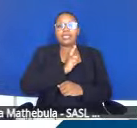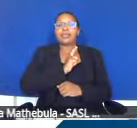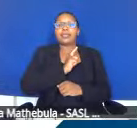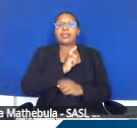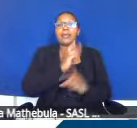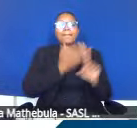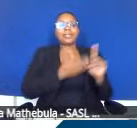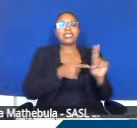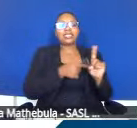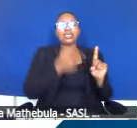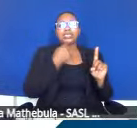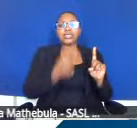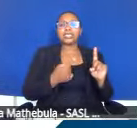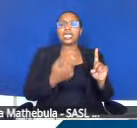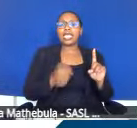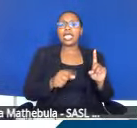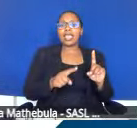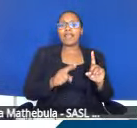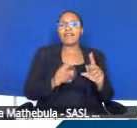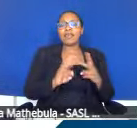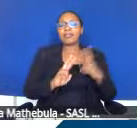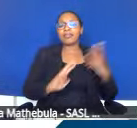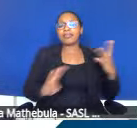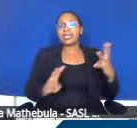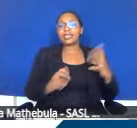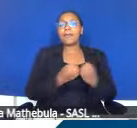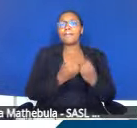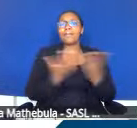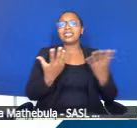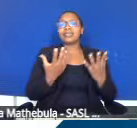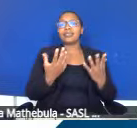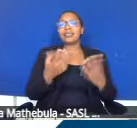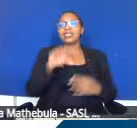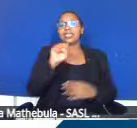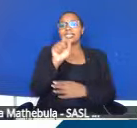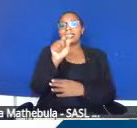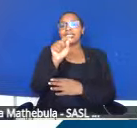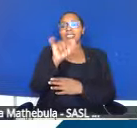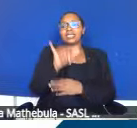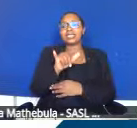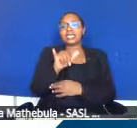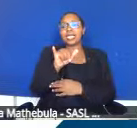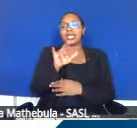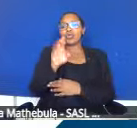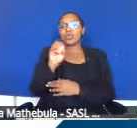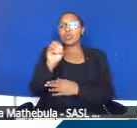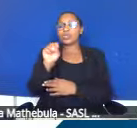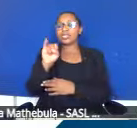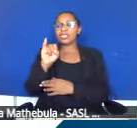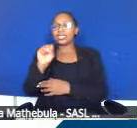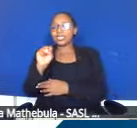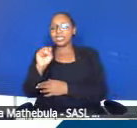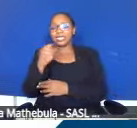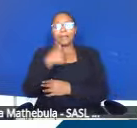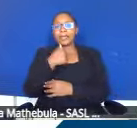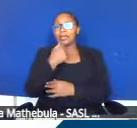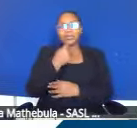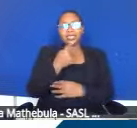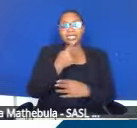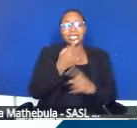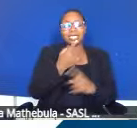multiple sclerosis. Now, I'm not questioning the diagnosis of multiple sclerosis per